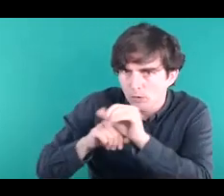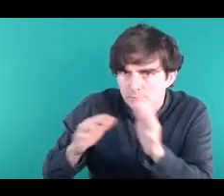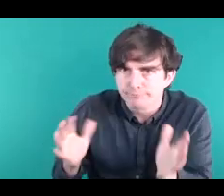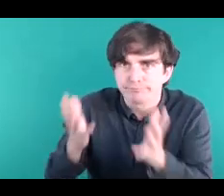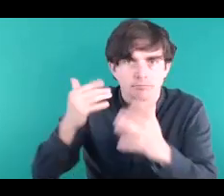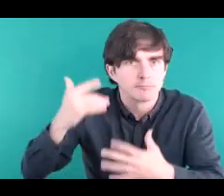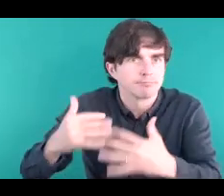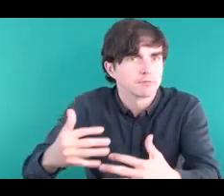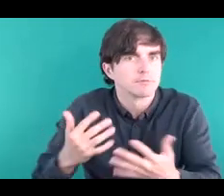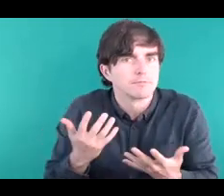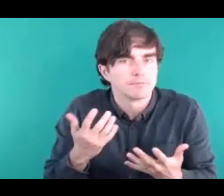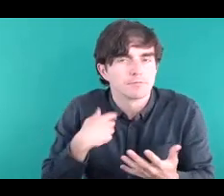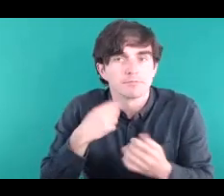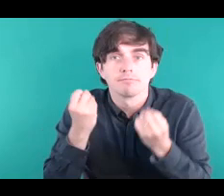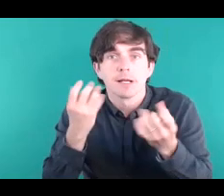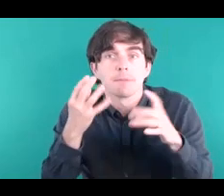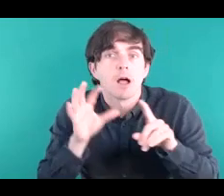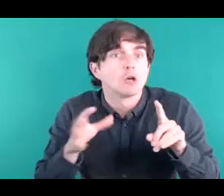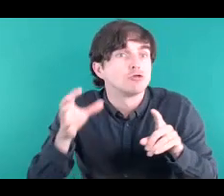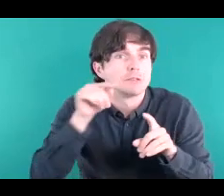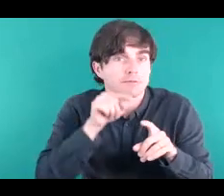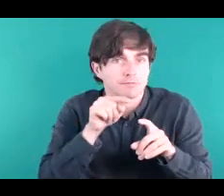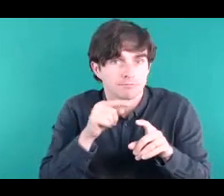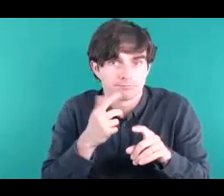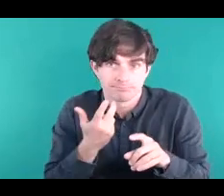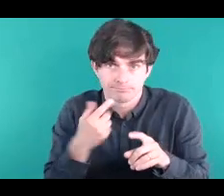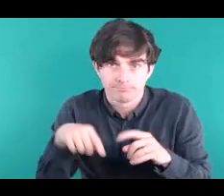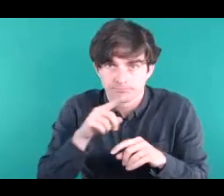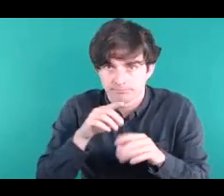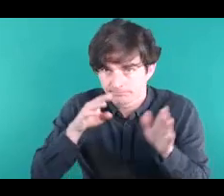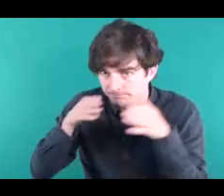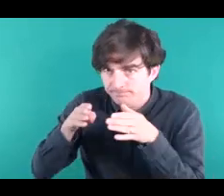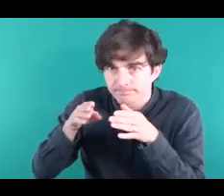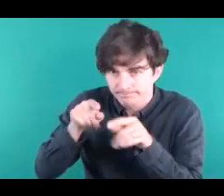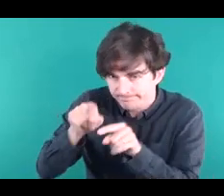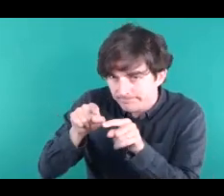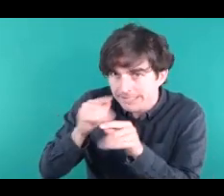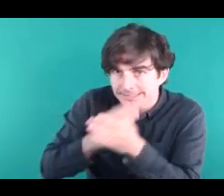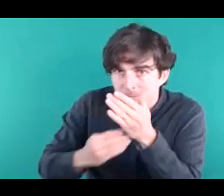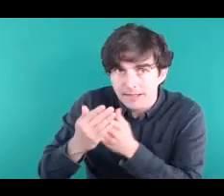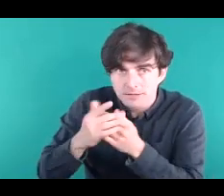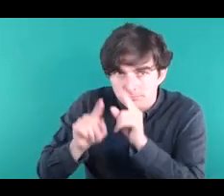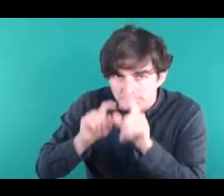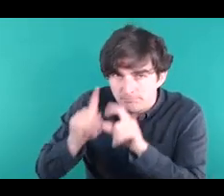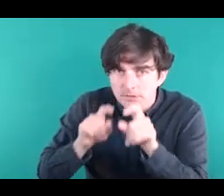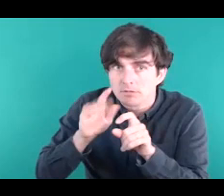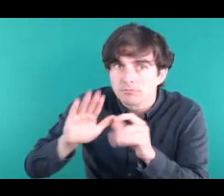range across the different countries is variable, and in some cases may be useless. So I've seen one household